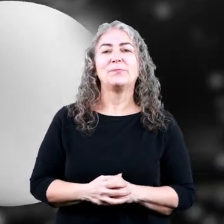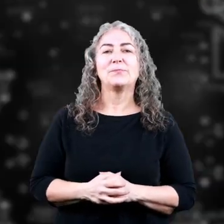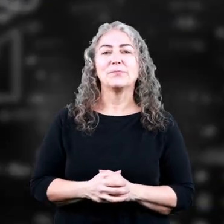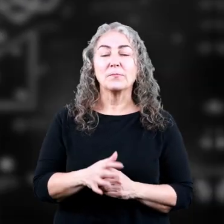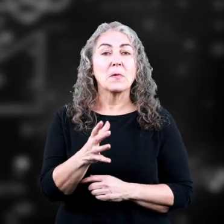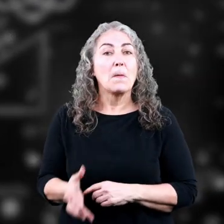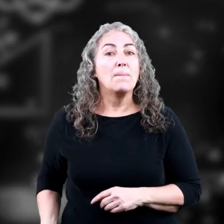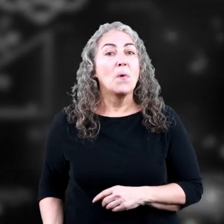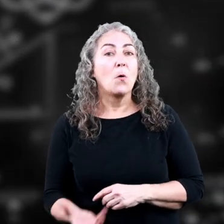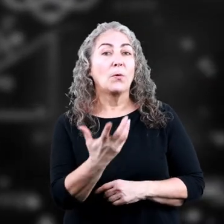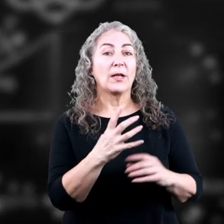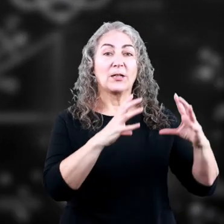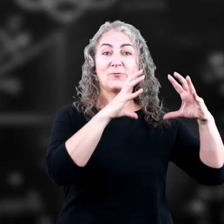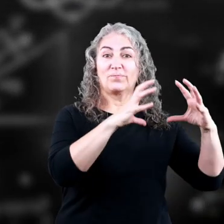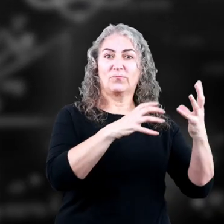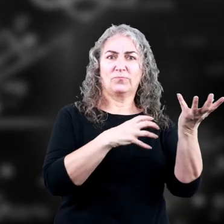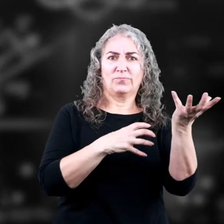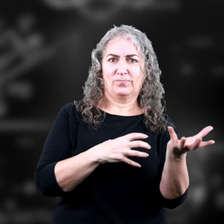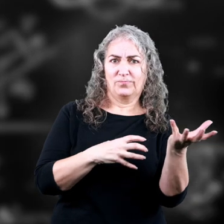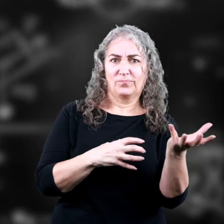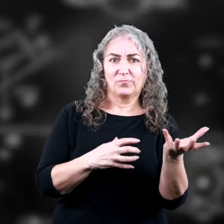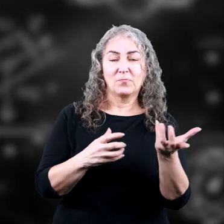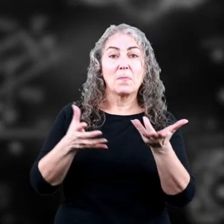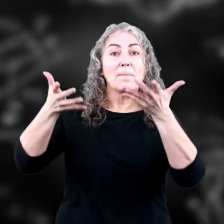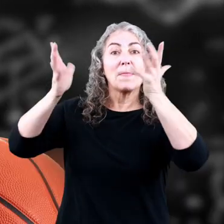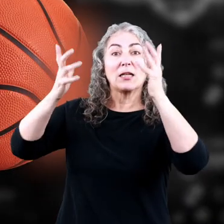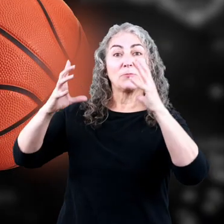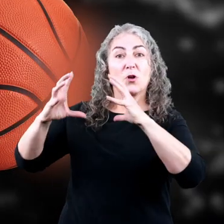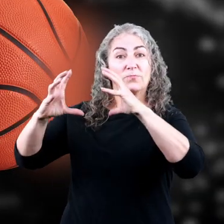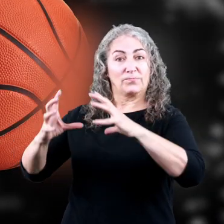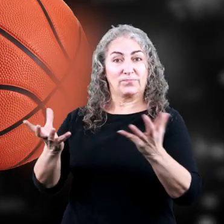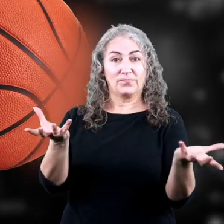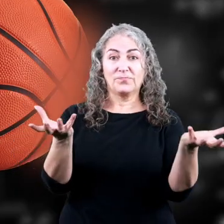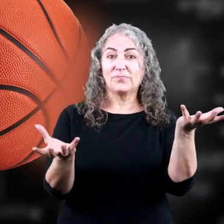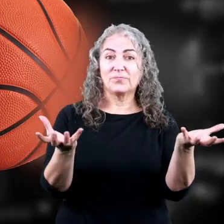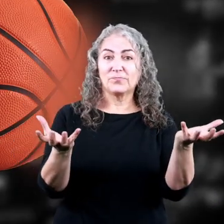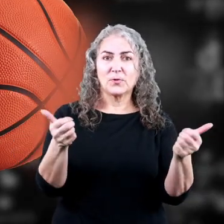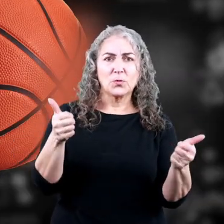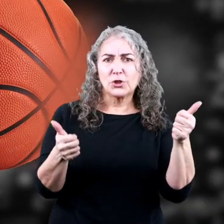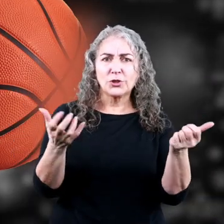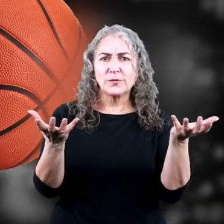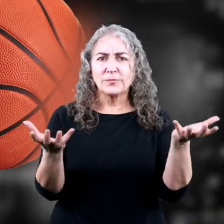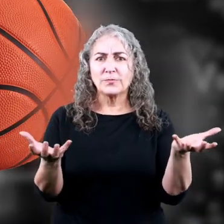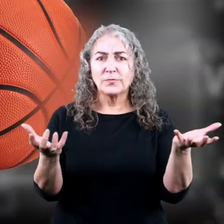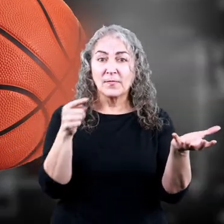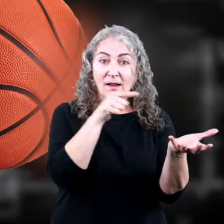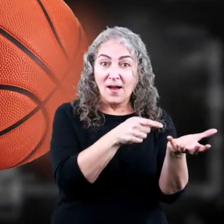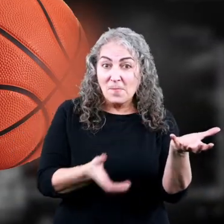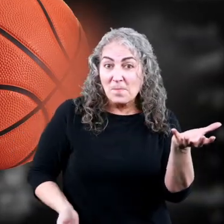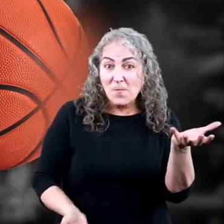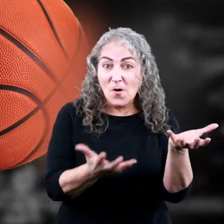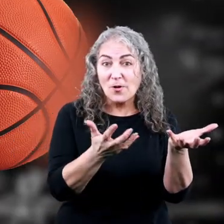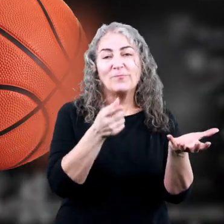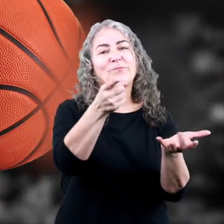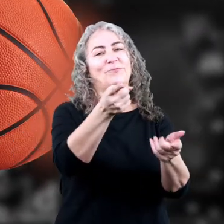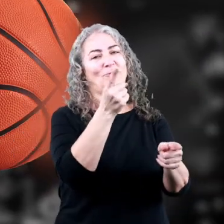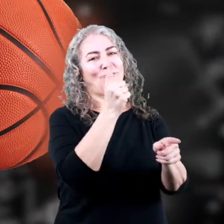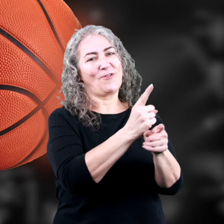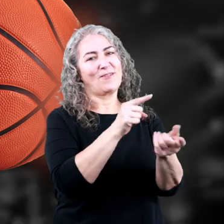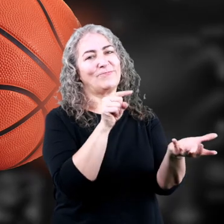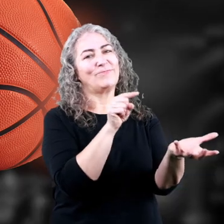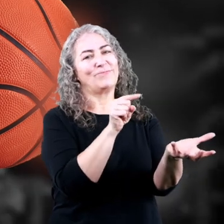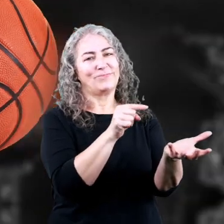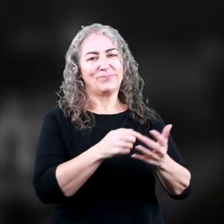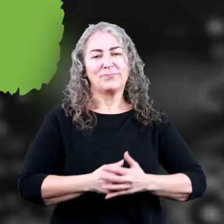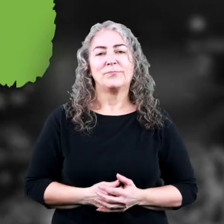How about a bowling ball or a basketball? If you said bowling ball, you're right again.